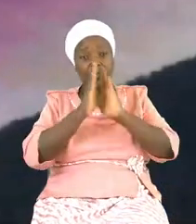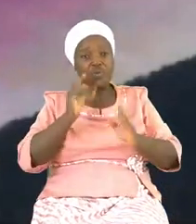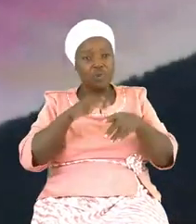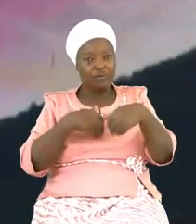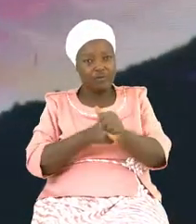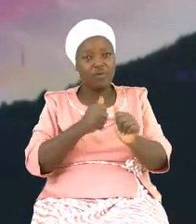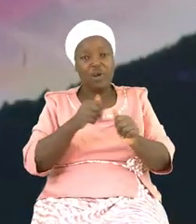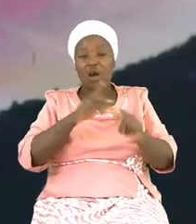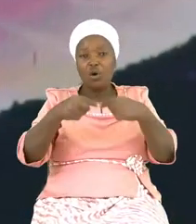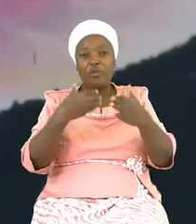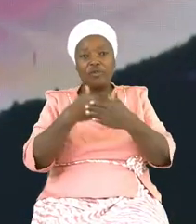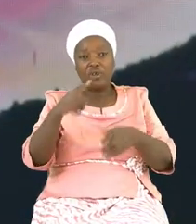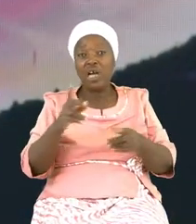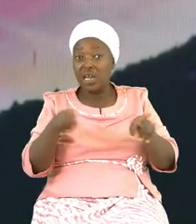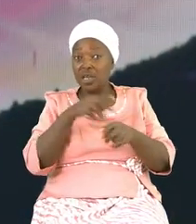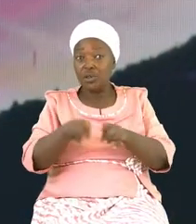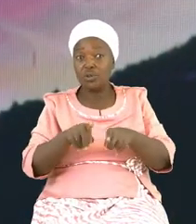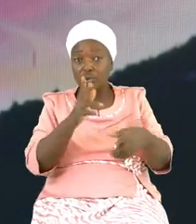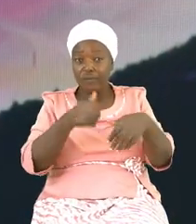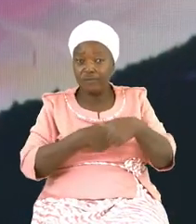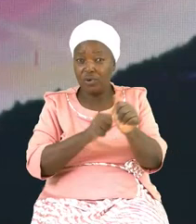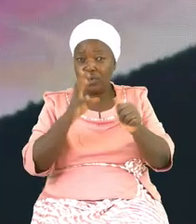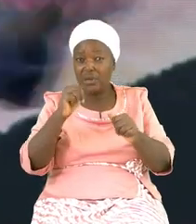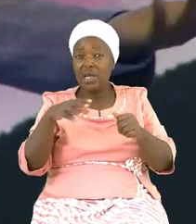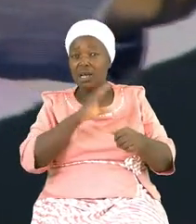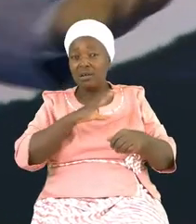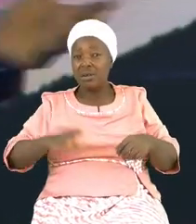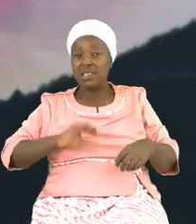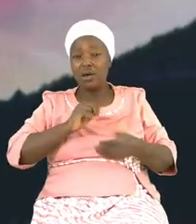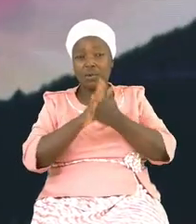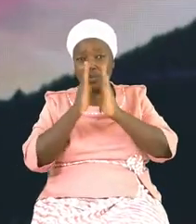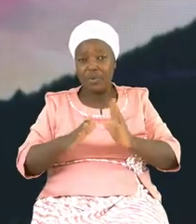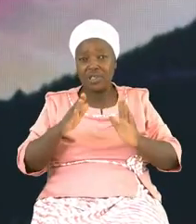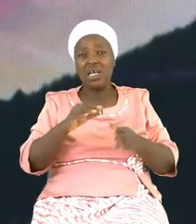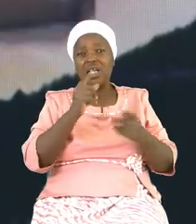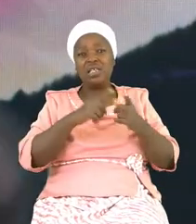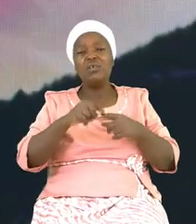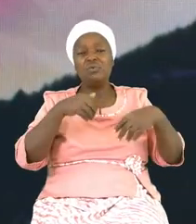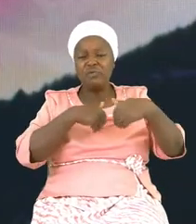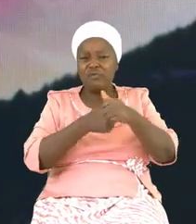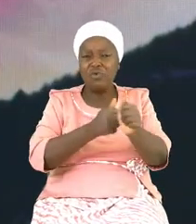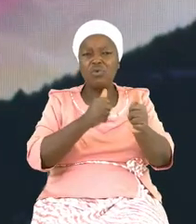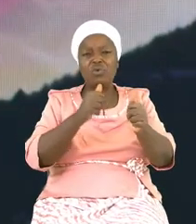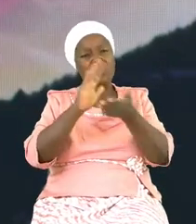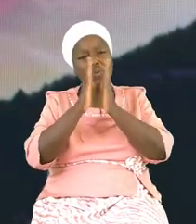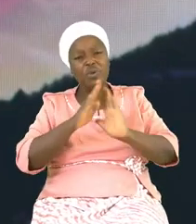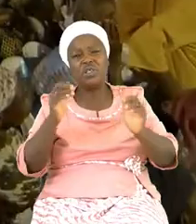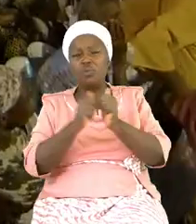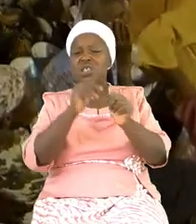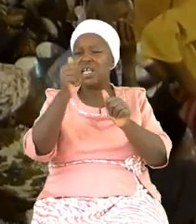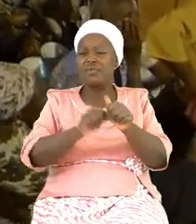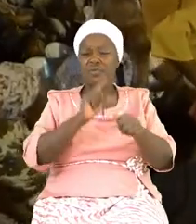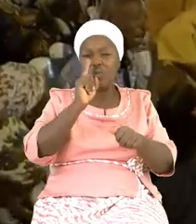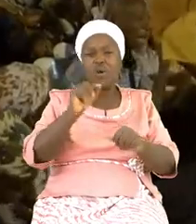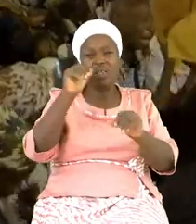Christ our peace, and Christ the Prince of Peace, then you'll follow peace with everyone in Jesus'